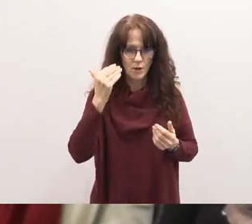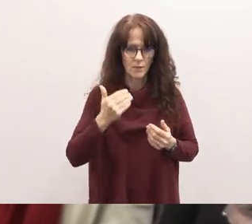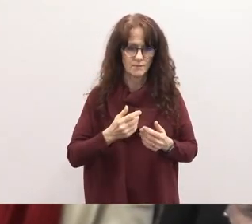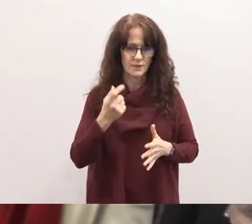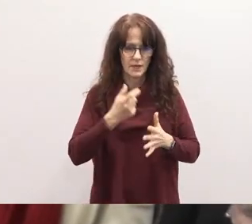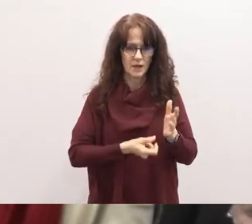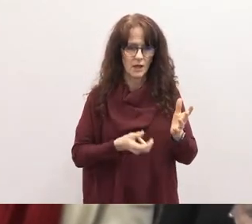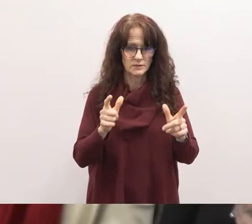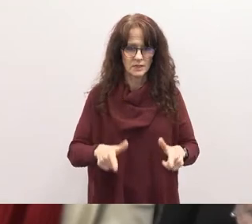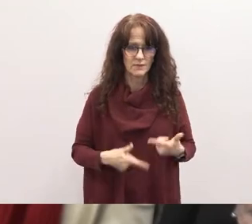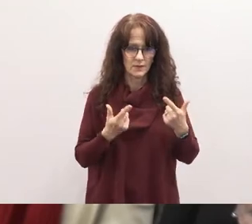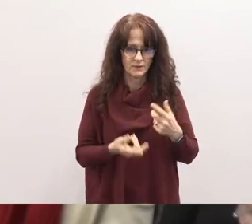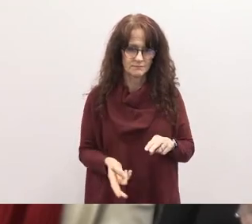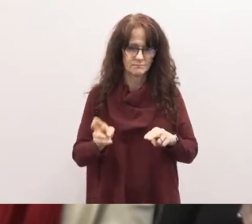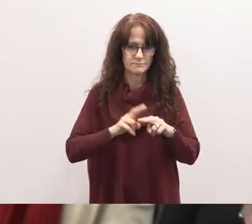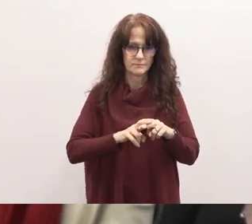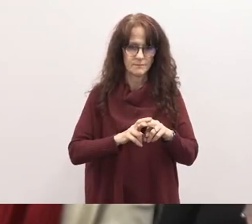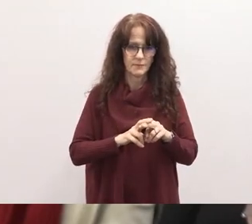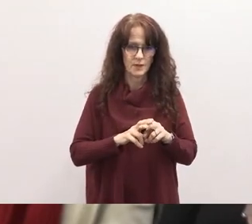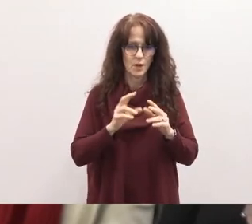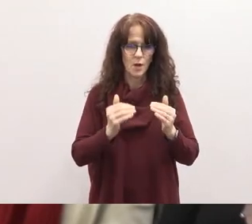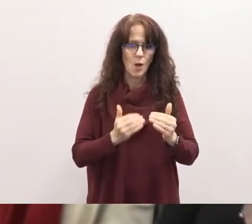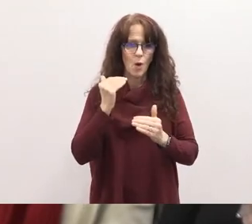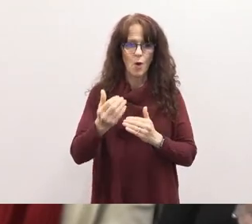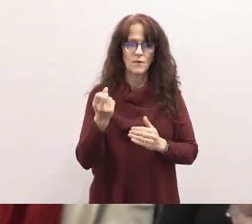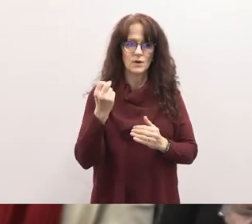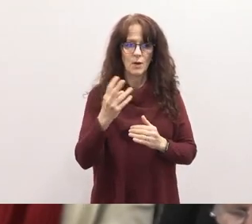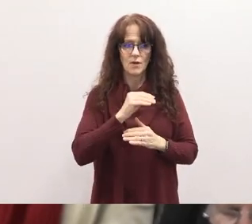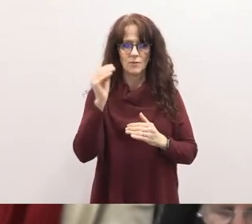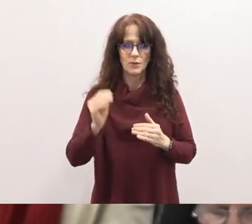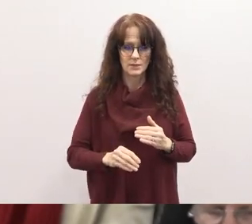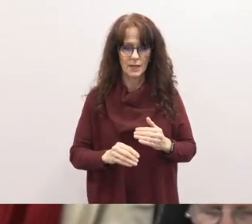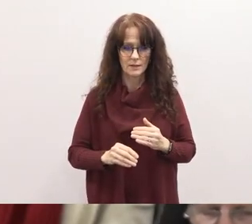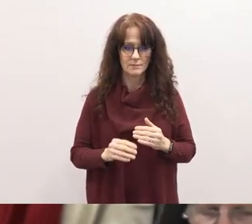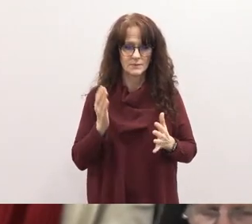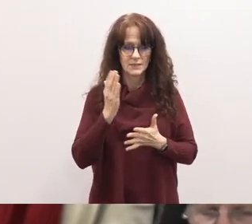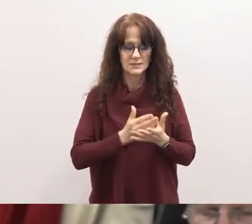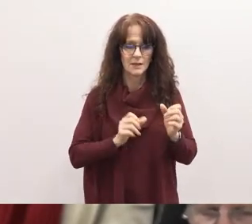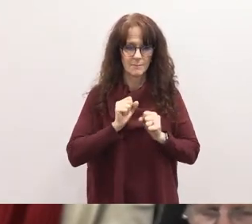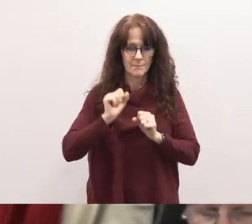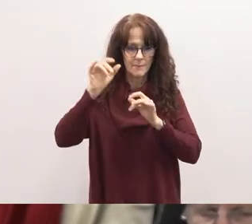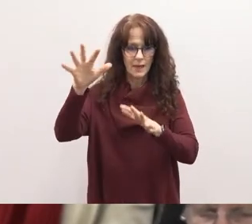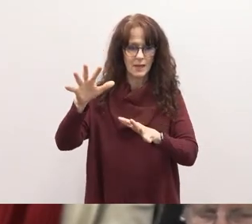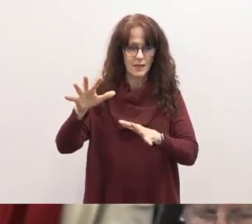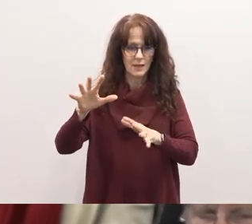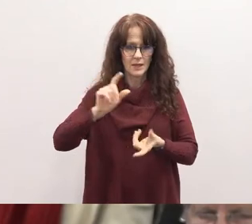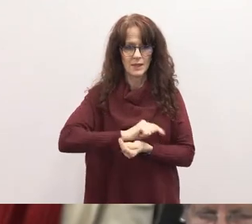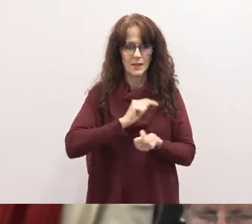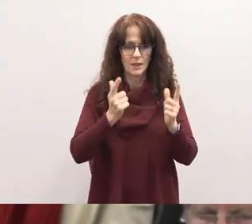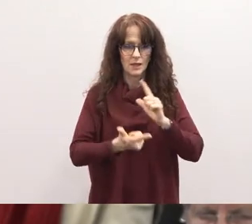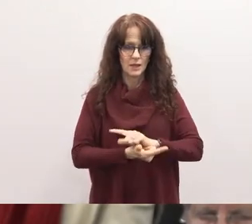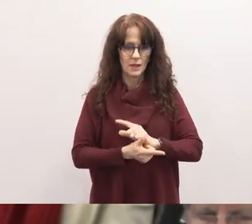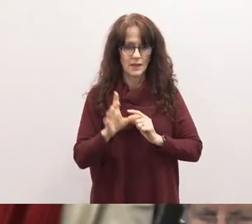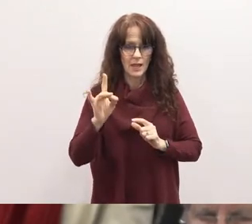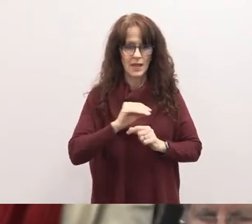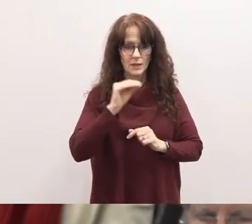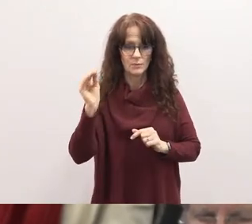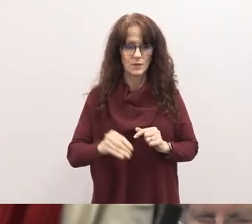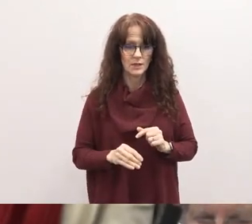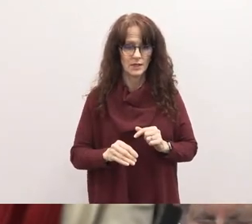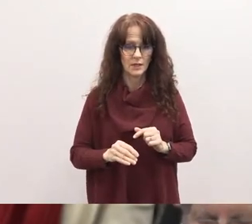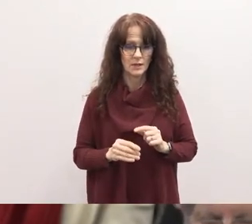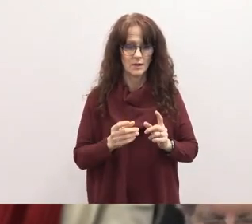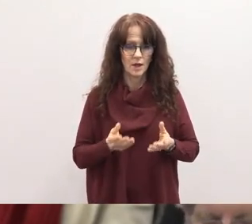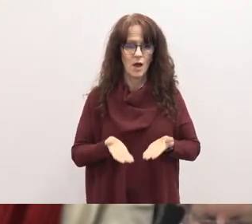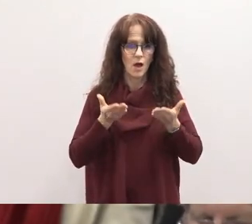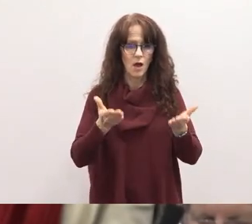cost of living increase from the state was well over 12%. By some kind of magic, that translates into an 8% offer from